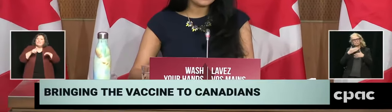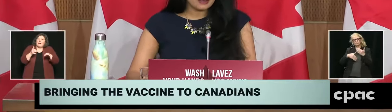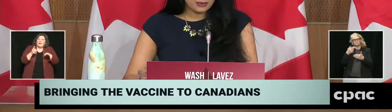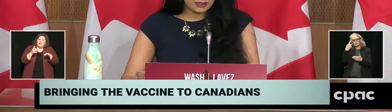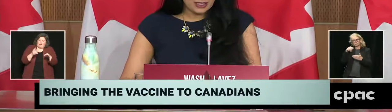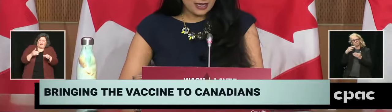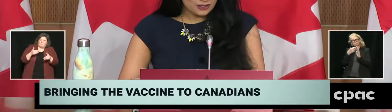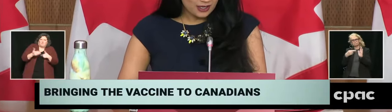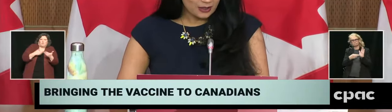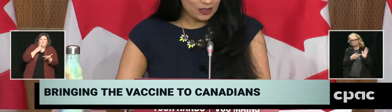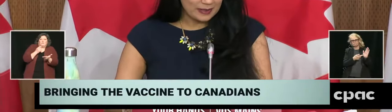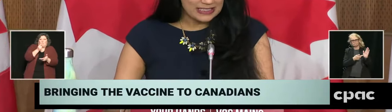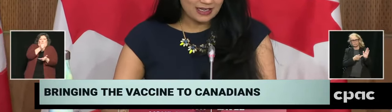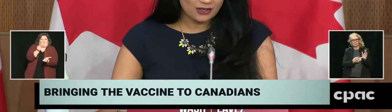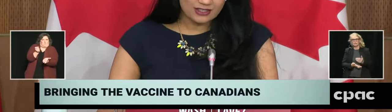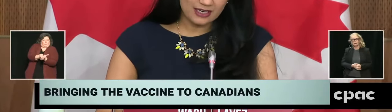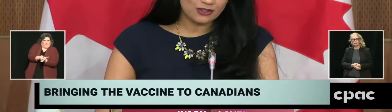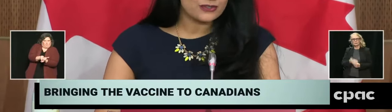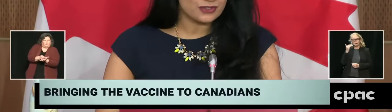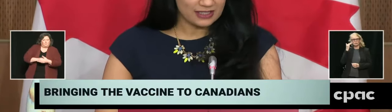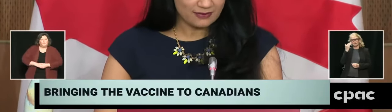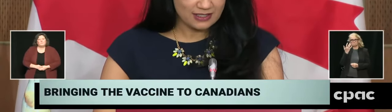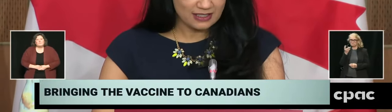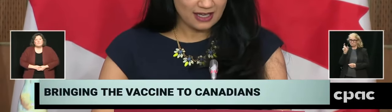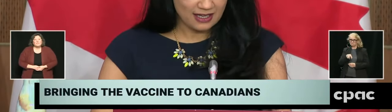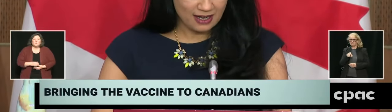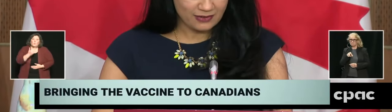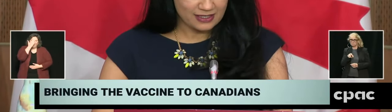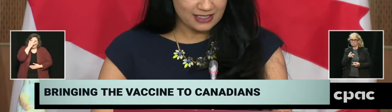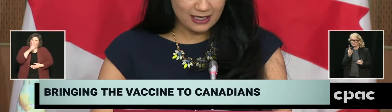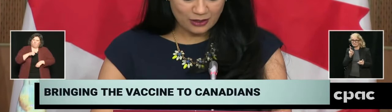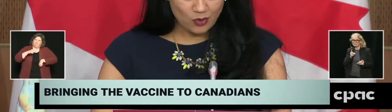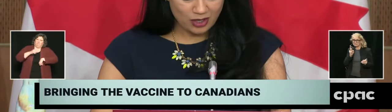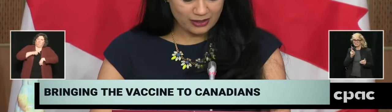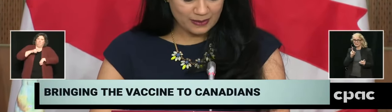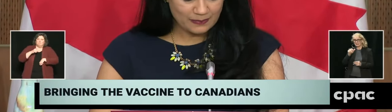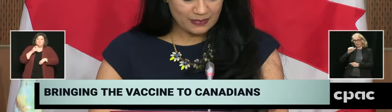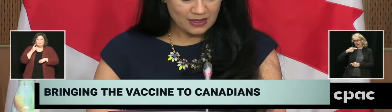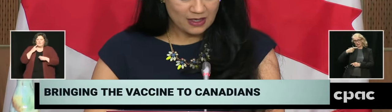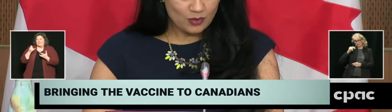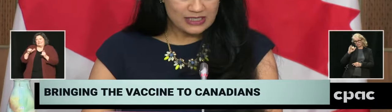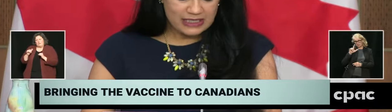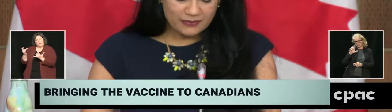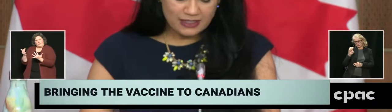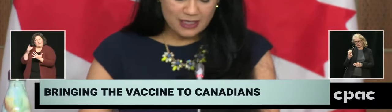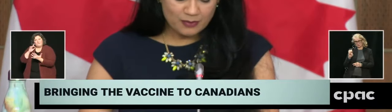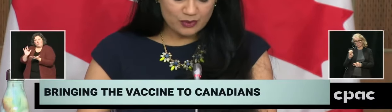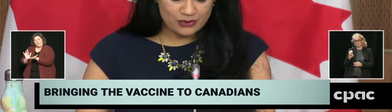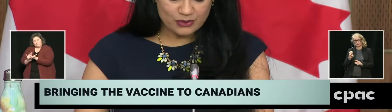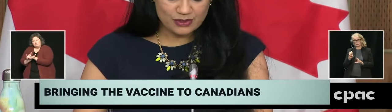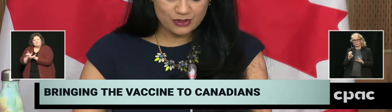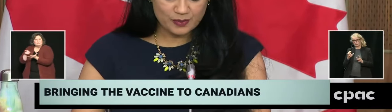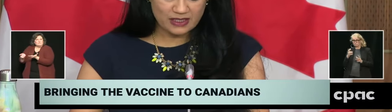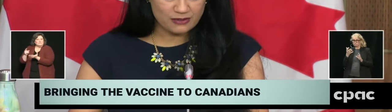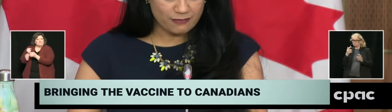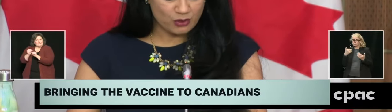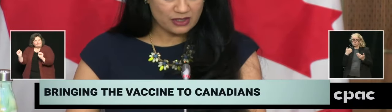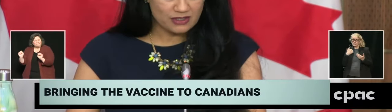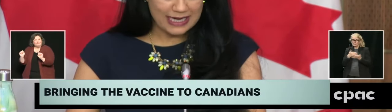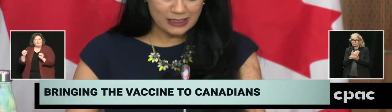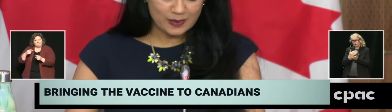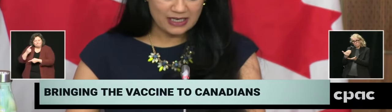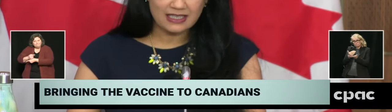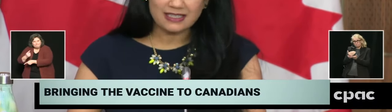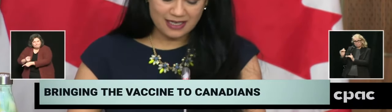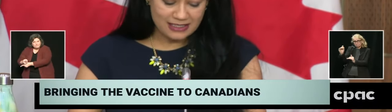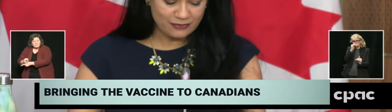need to be nimble and agile while maintaining our standards for safety and efficacy and quality. While significant time and resources are being devoted